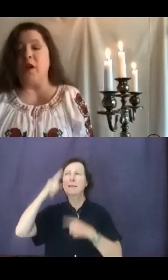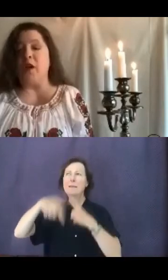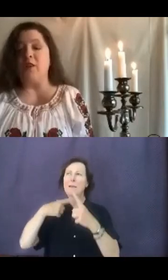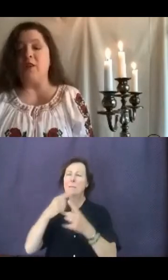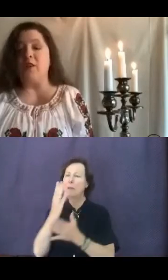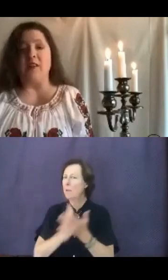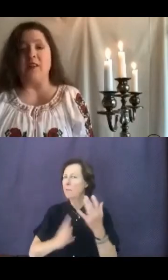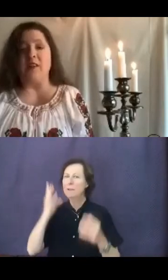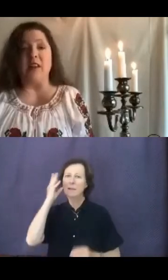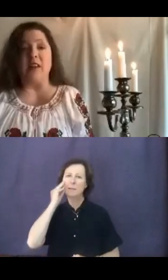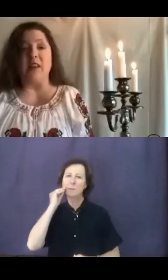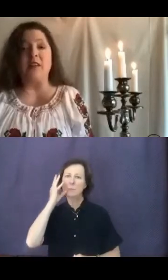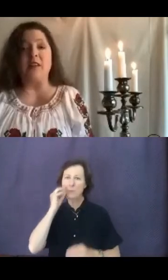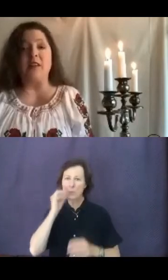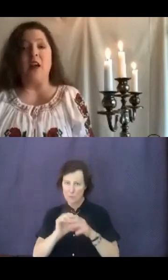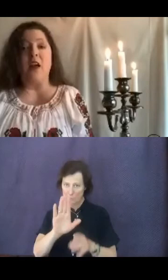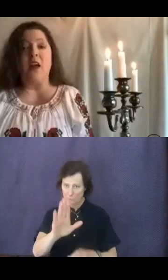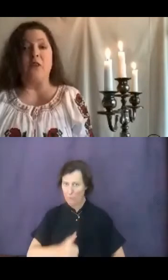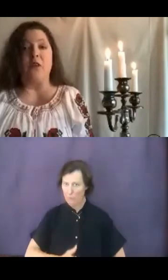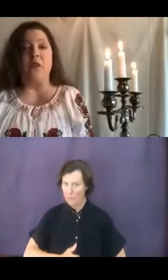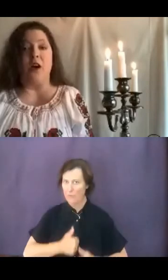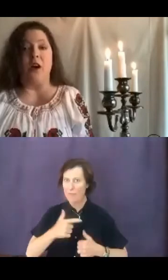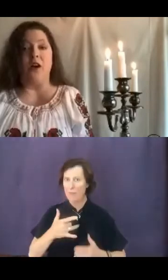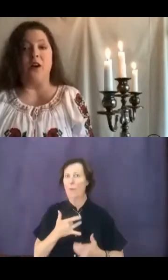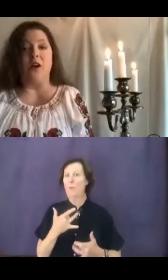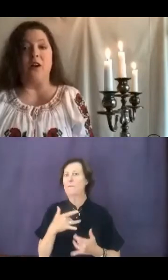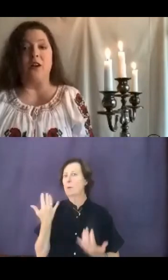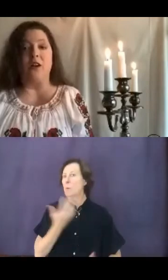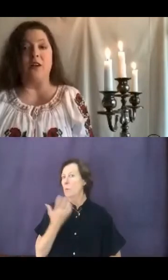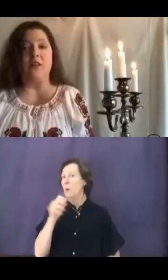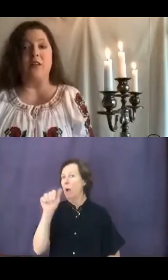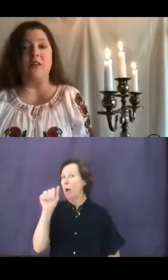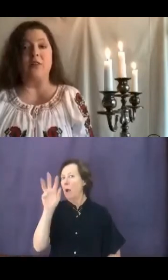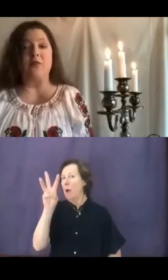where you felt the sense of awe.